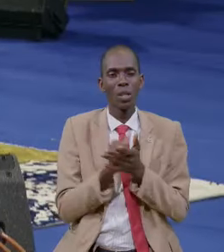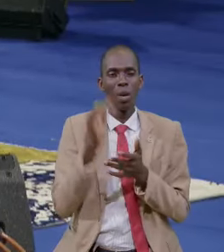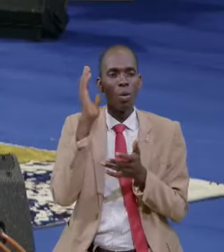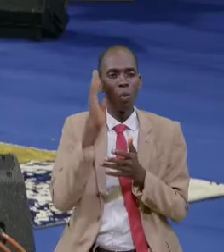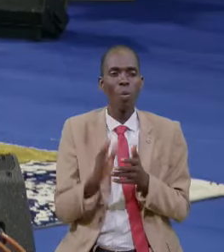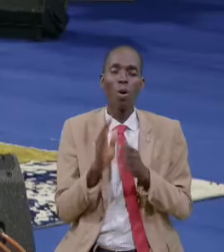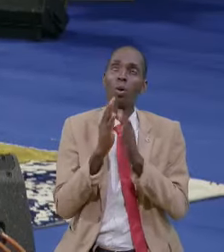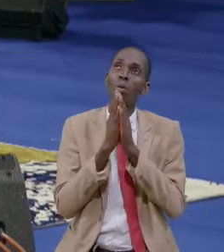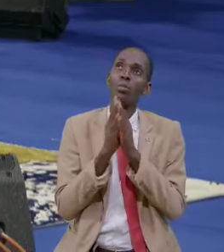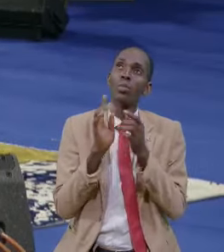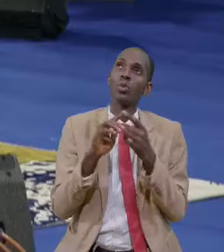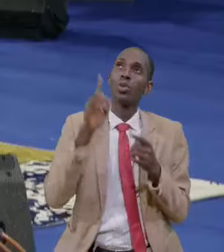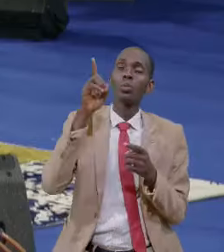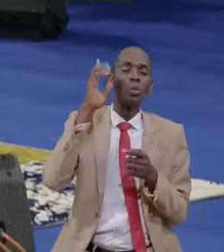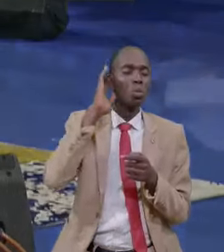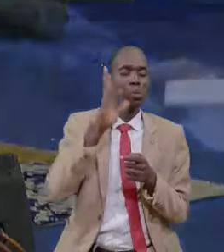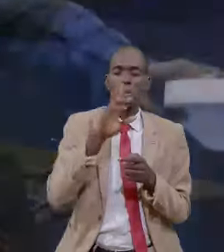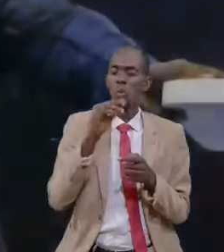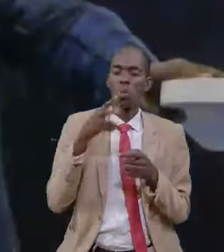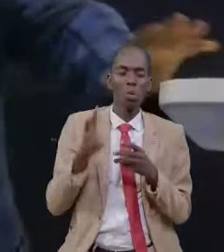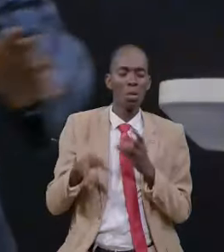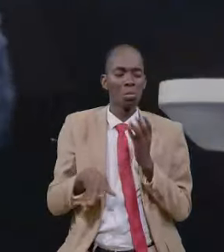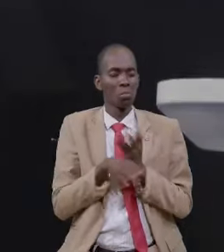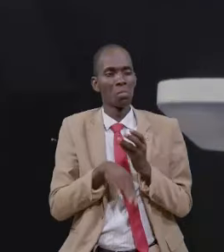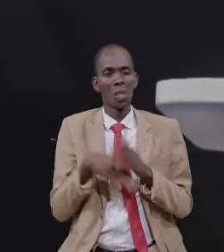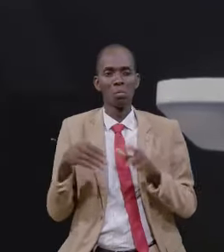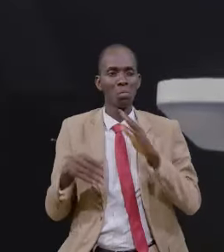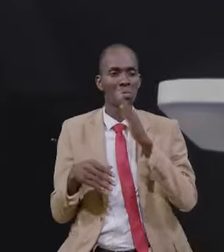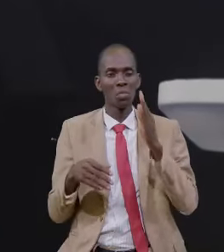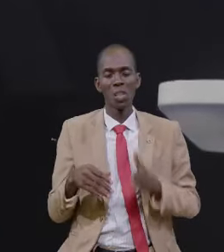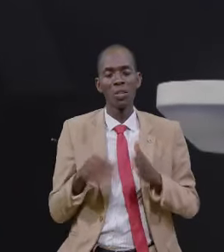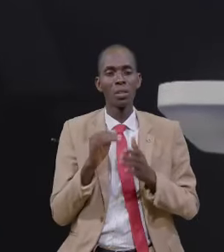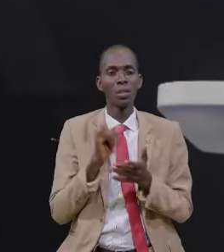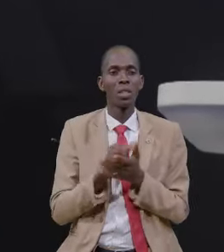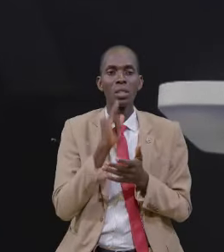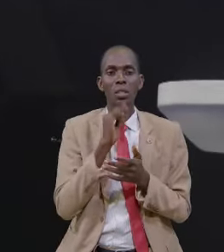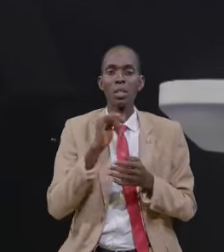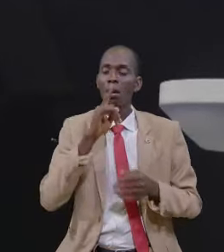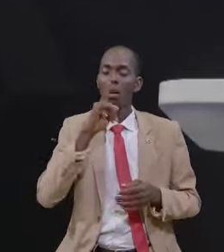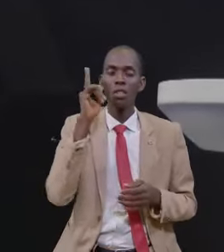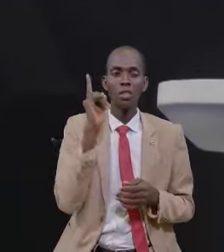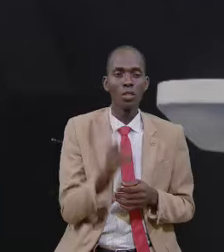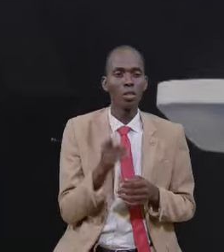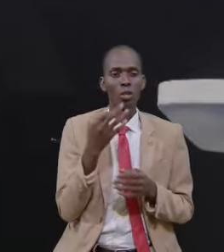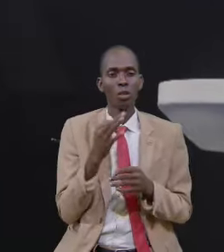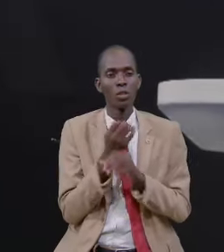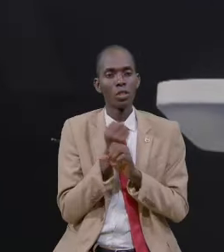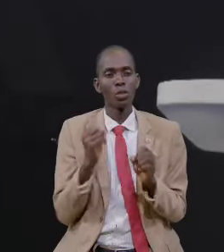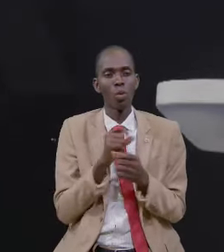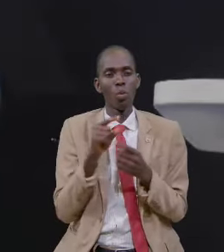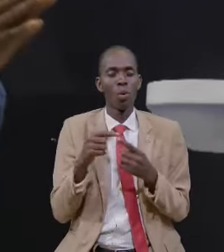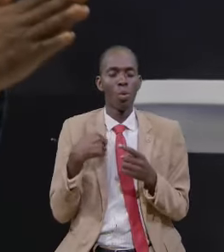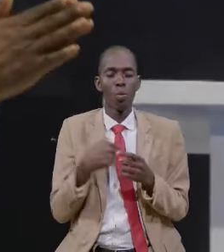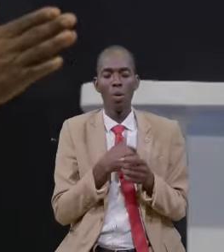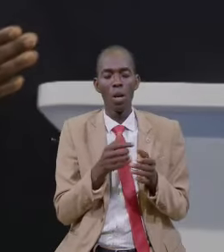wise reject. A assurance of acceptance after asking. I, imputation